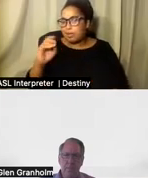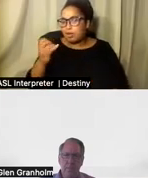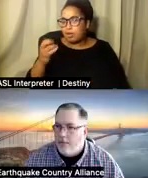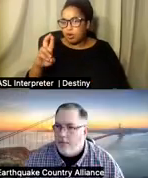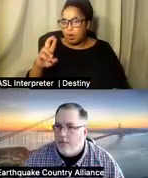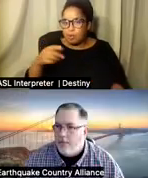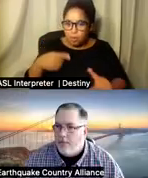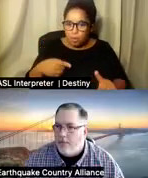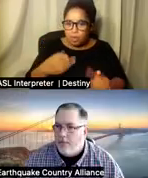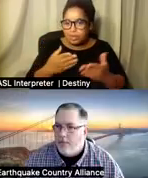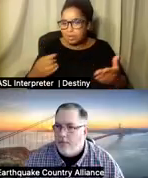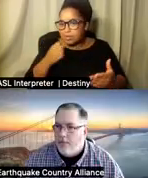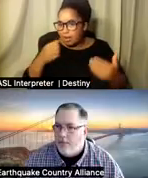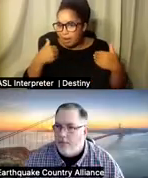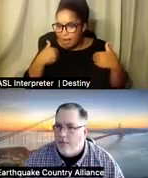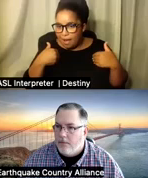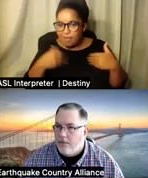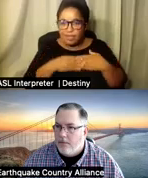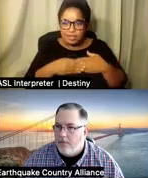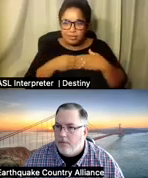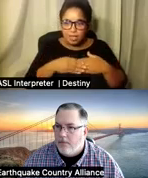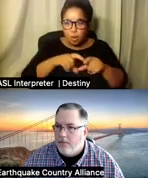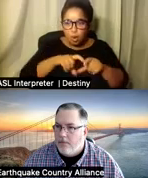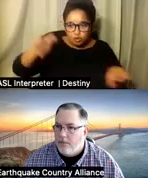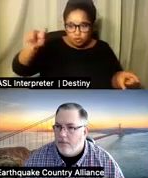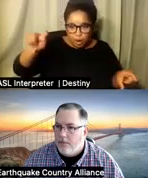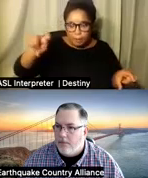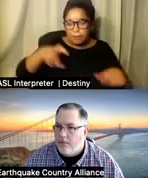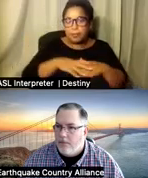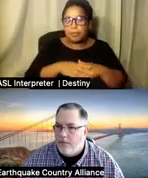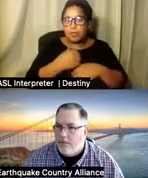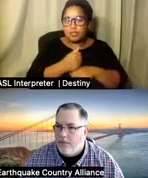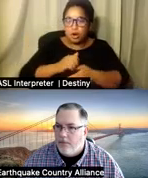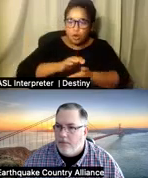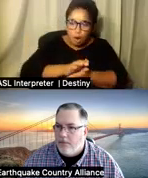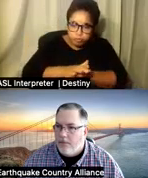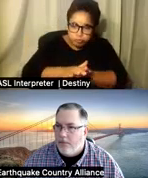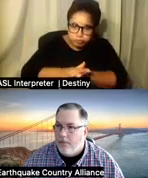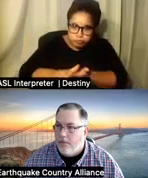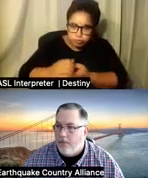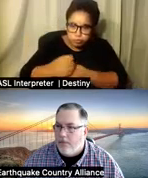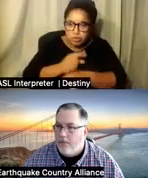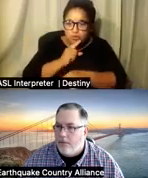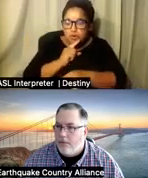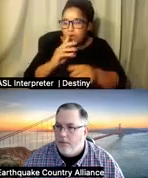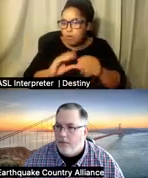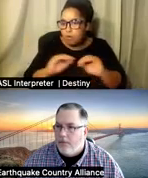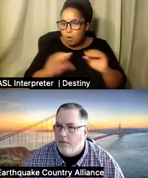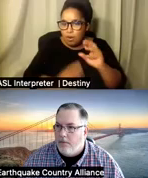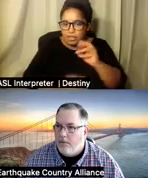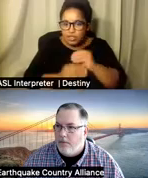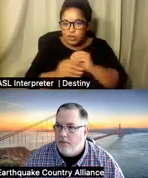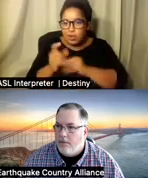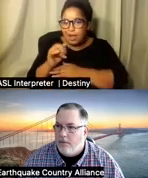items that didn't have any flexibility in the strap. So you push down on this, make sure there's no additional little air pockets